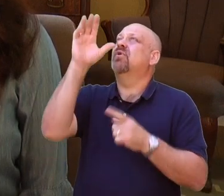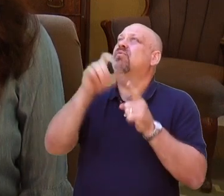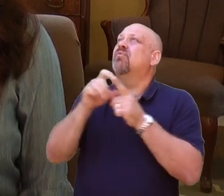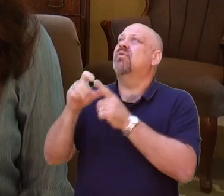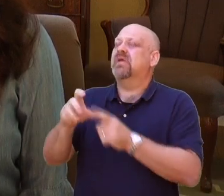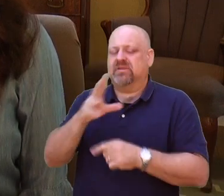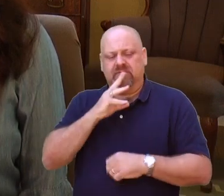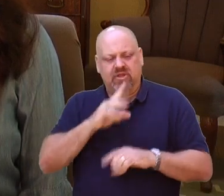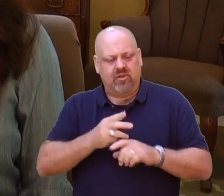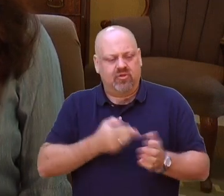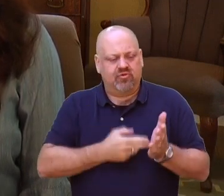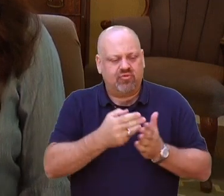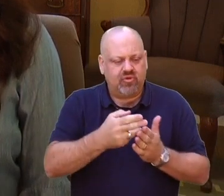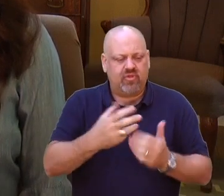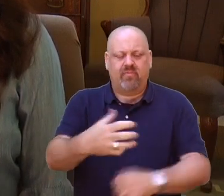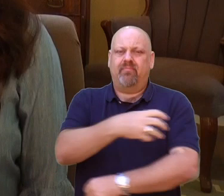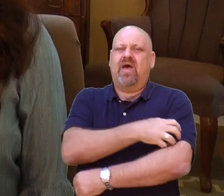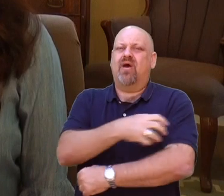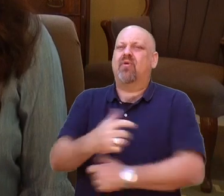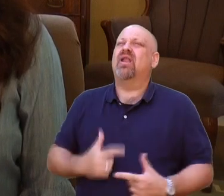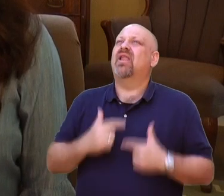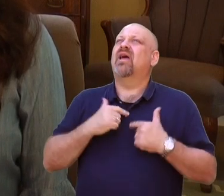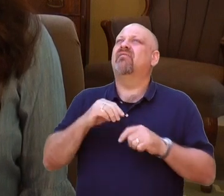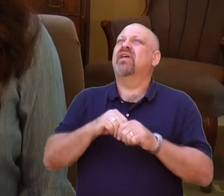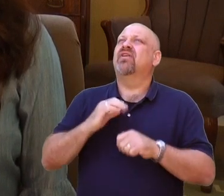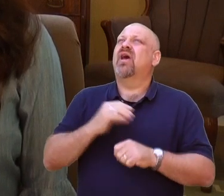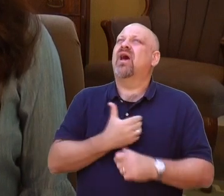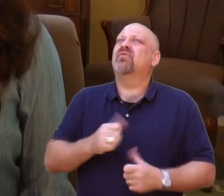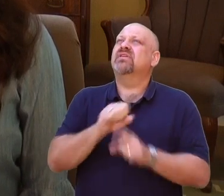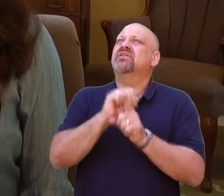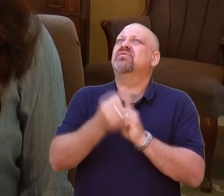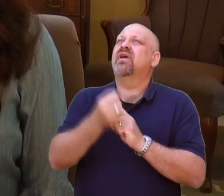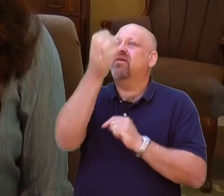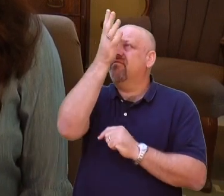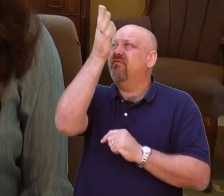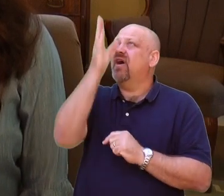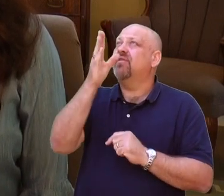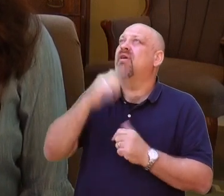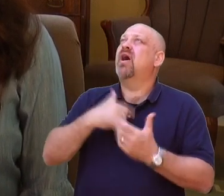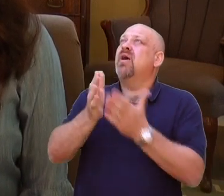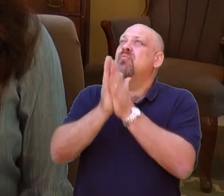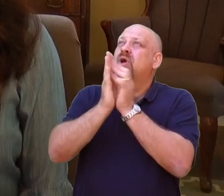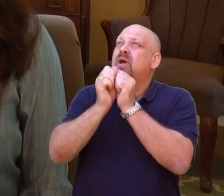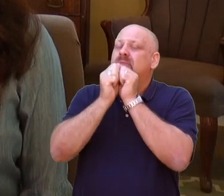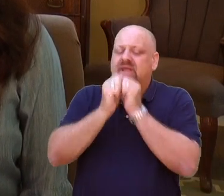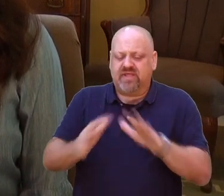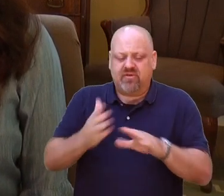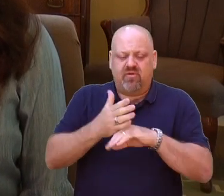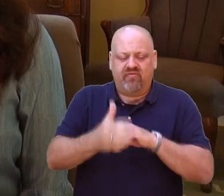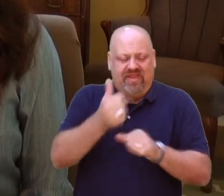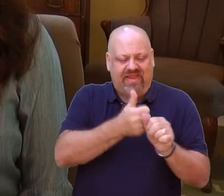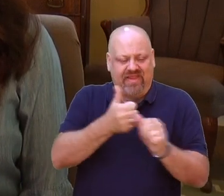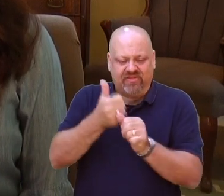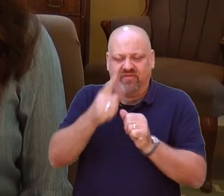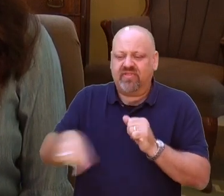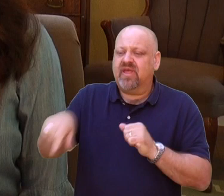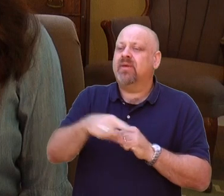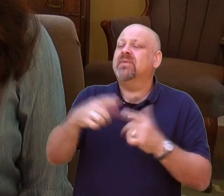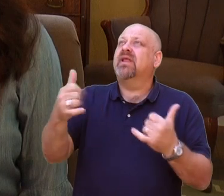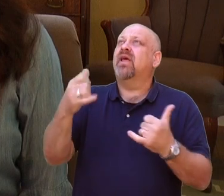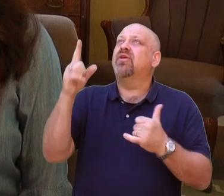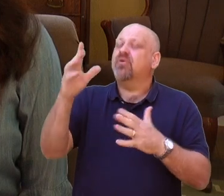with all that they do. Lord, I am so grateful for your word that speaks truth and power and life into